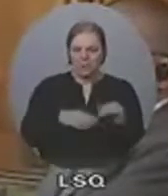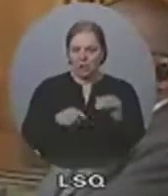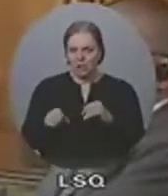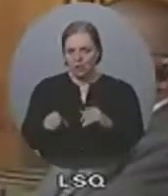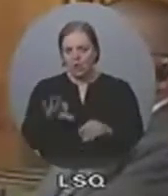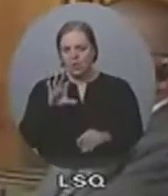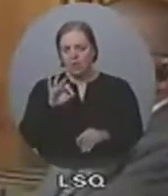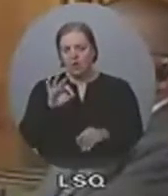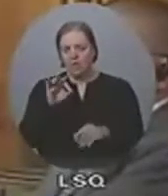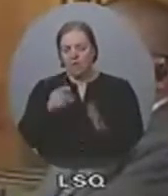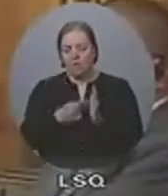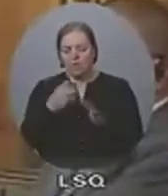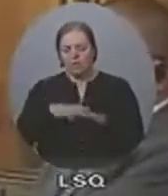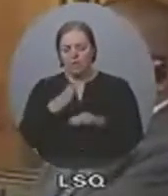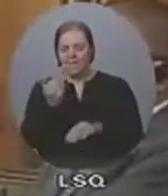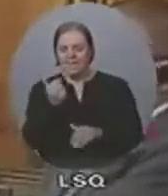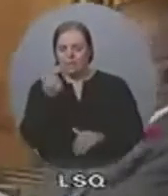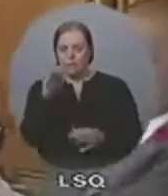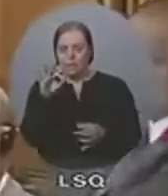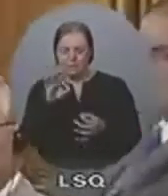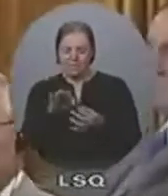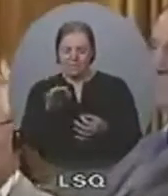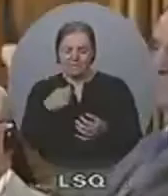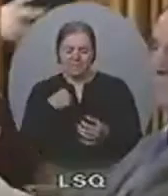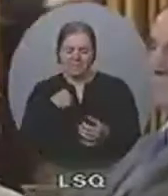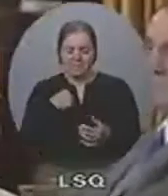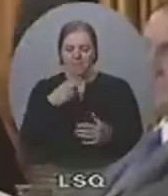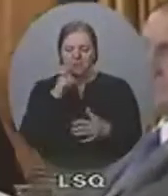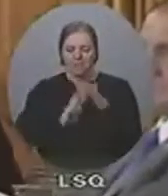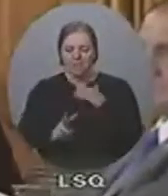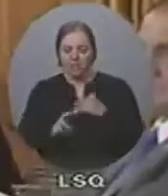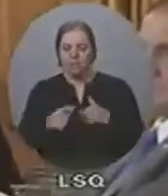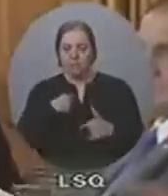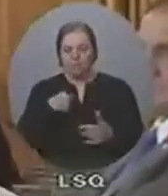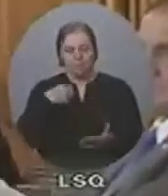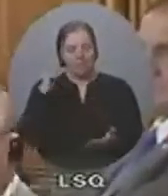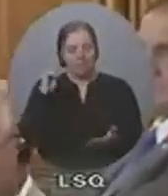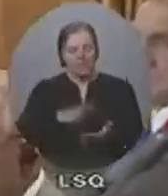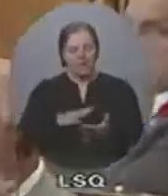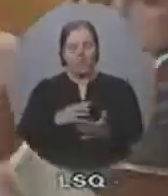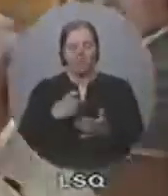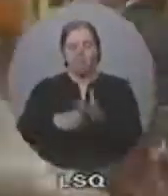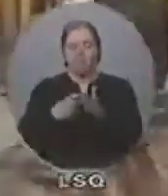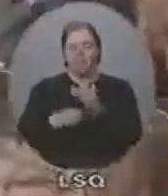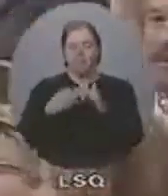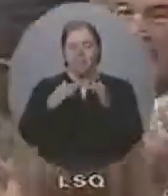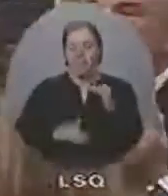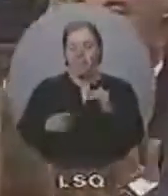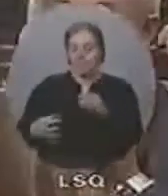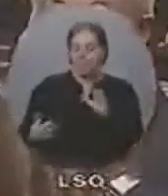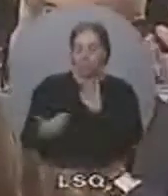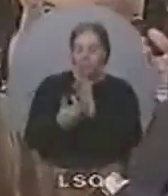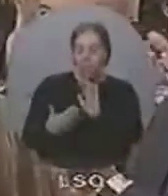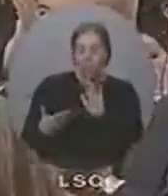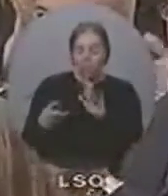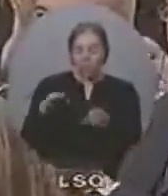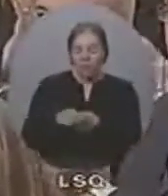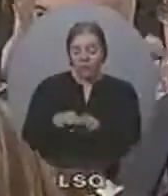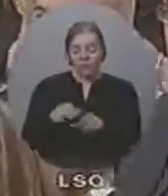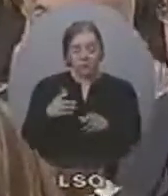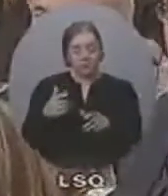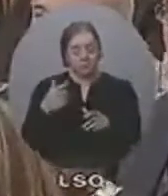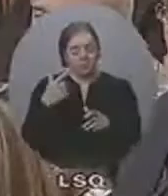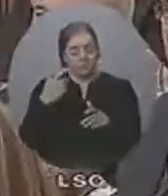our low tax agenda. We're going to help families. Whether or not they vote for it, we're going to do the right thing. The honourable member for Burnaby,